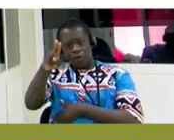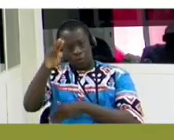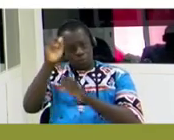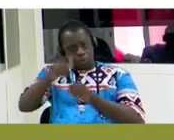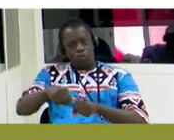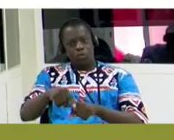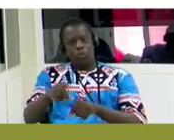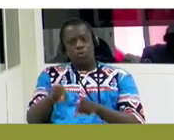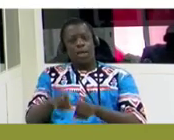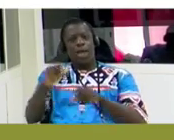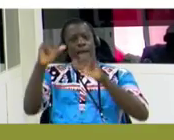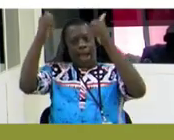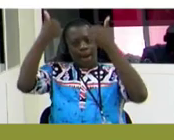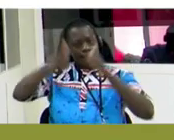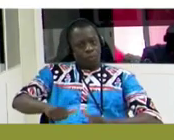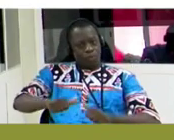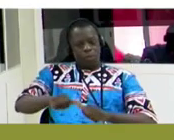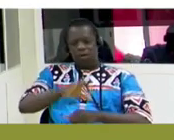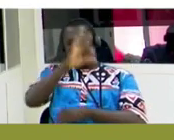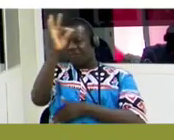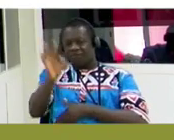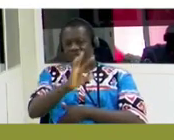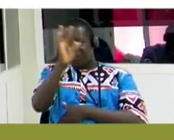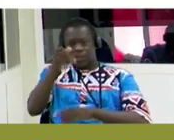consequences will be severe for him.